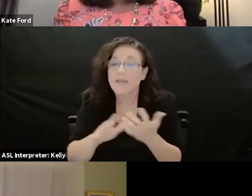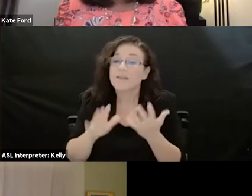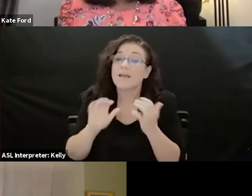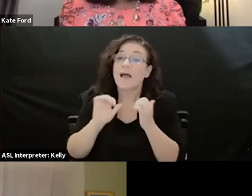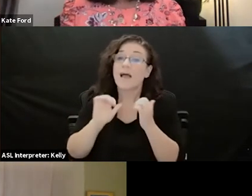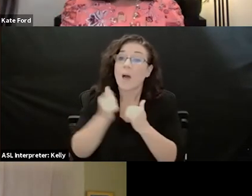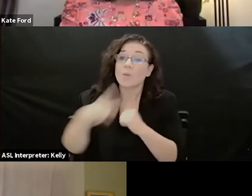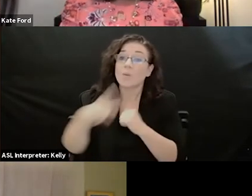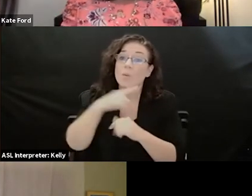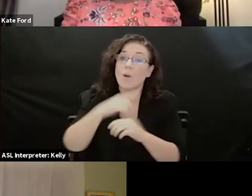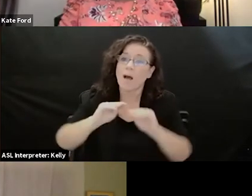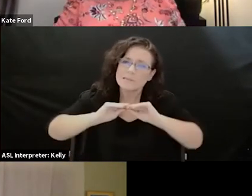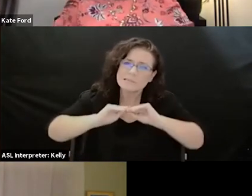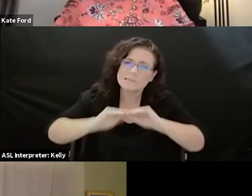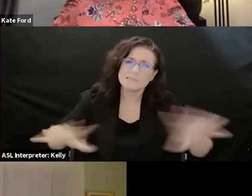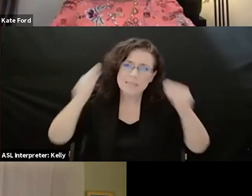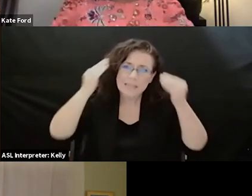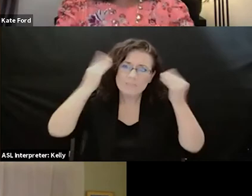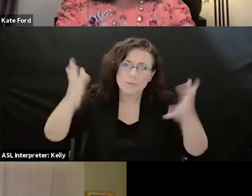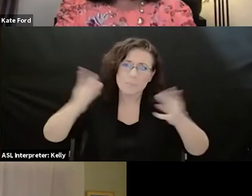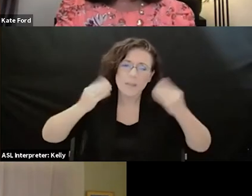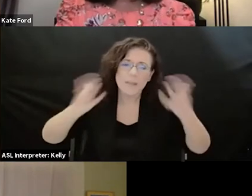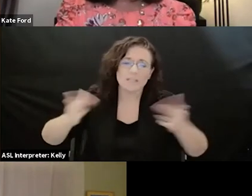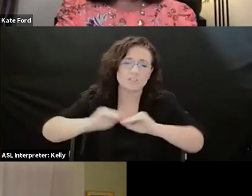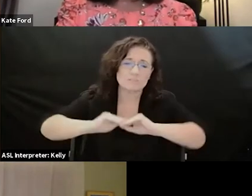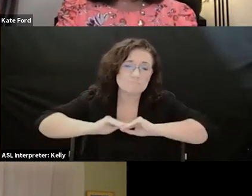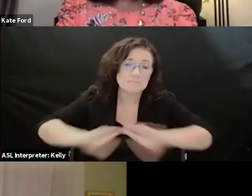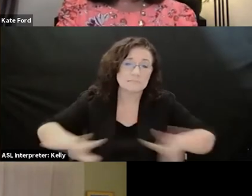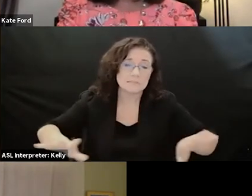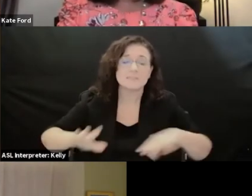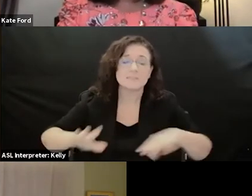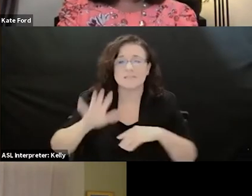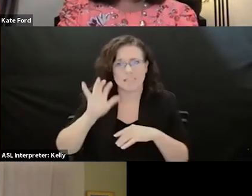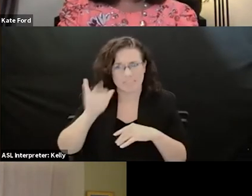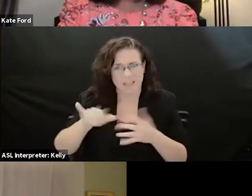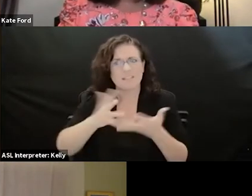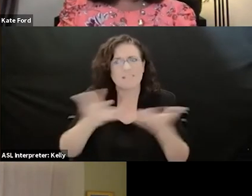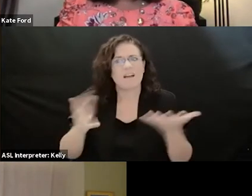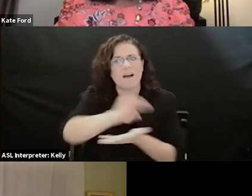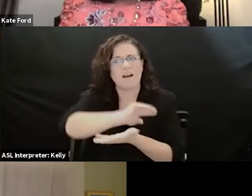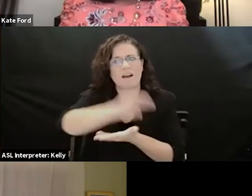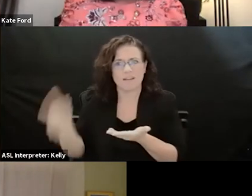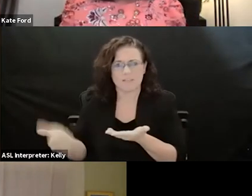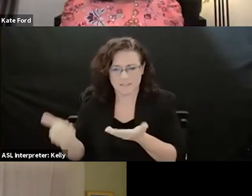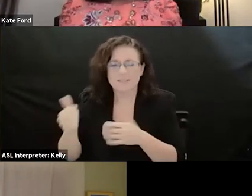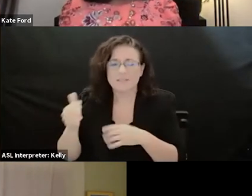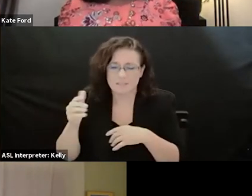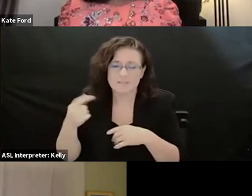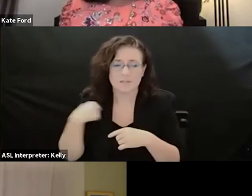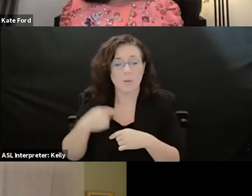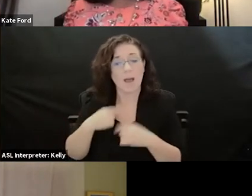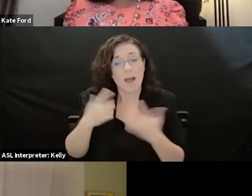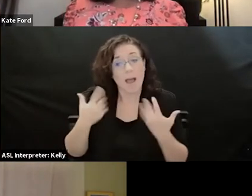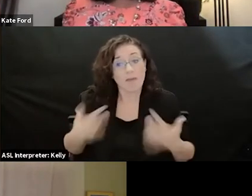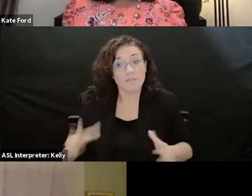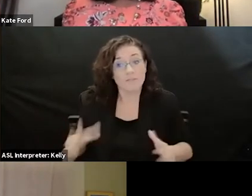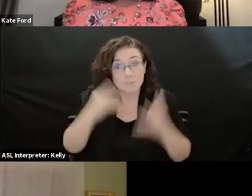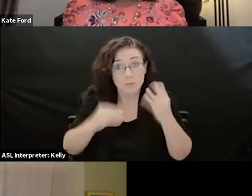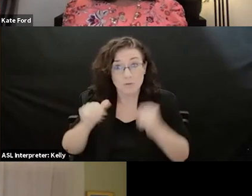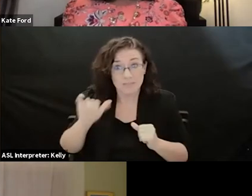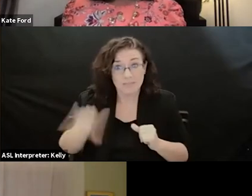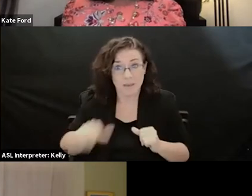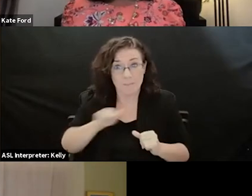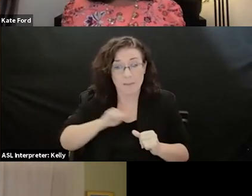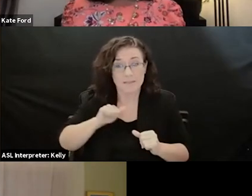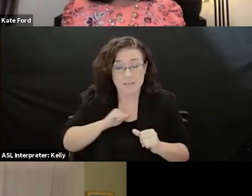different campuses and different schools so it's a ton of volume and i can say that from experience so i appreciate actually the speakers